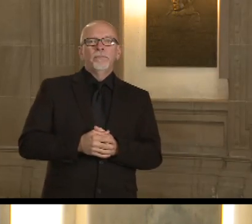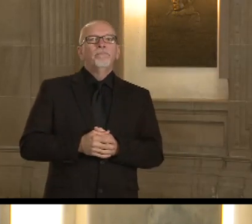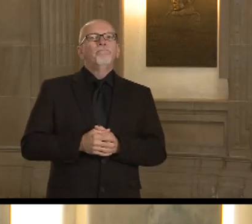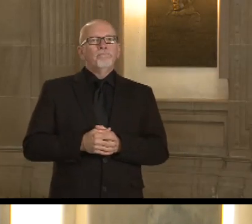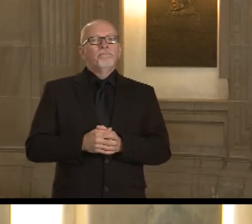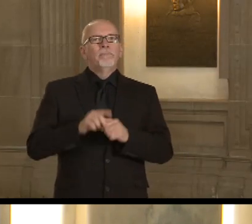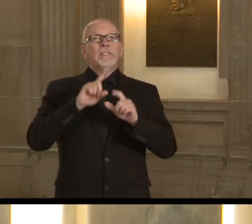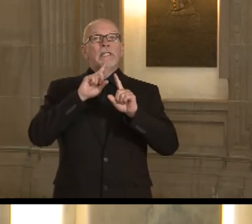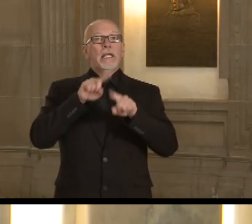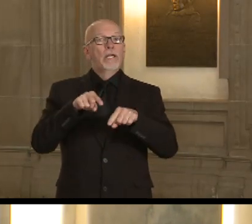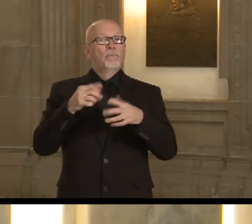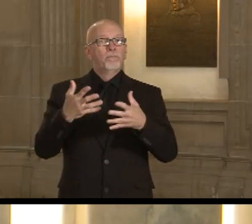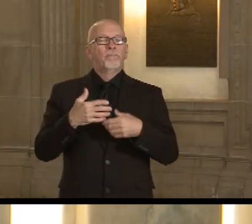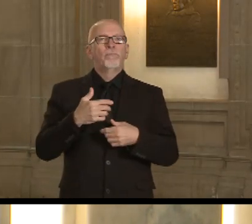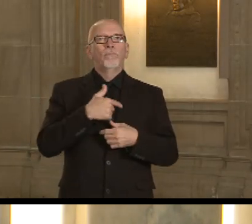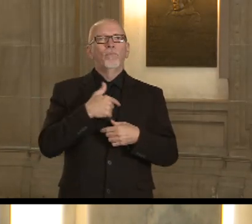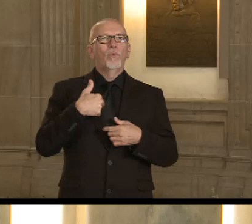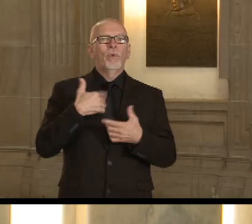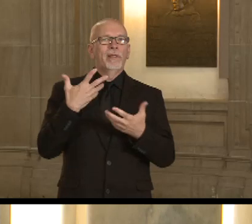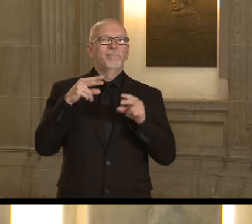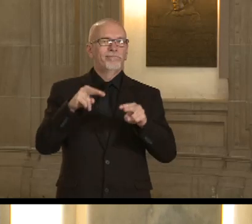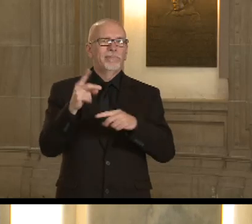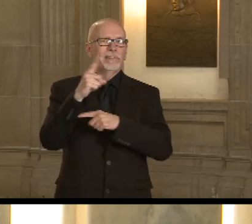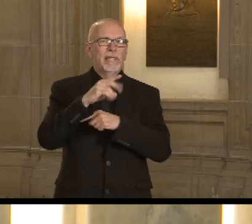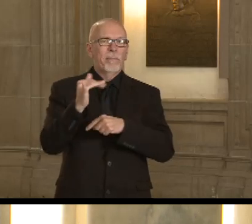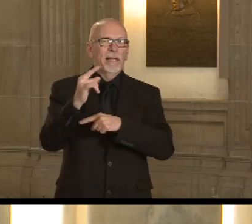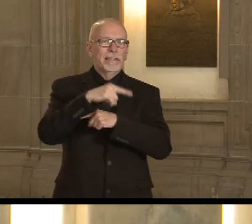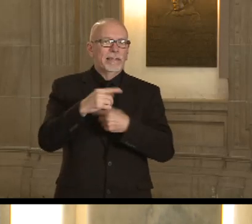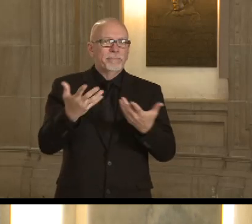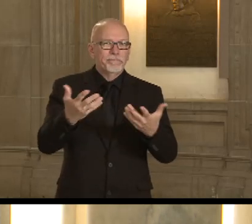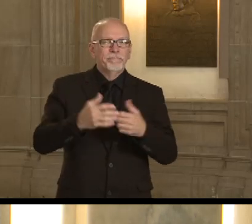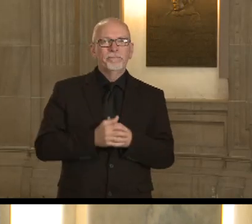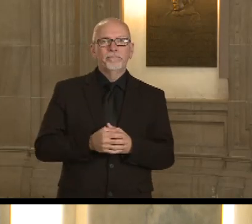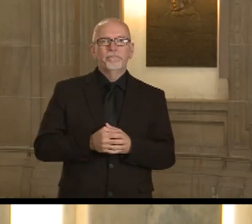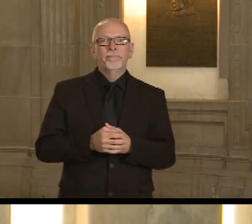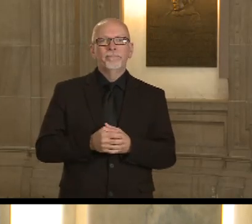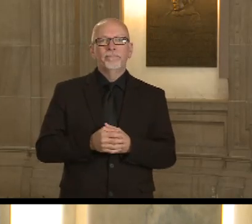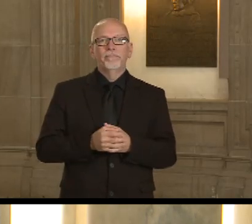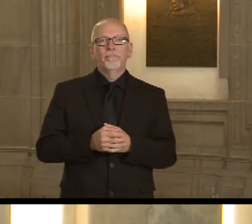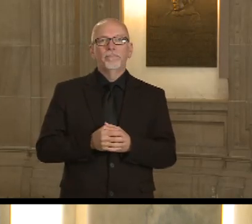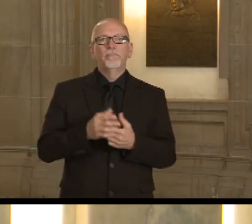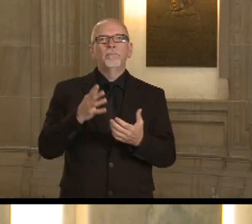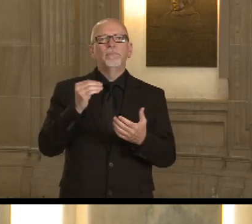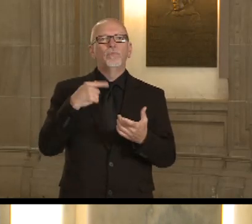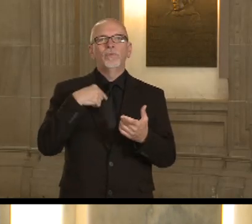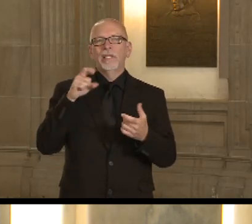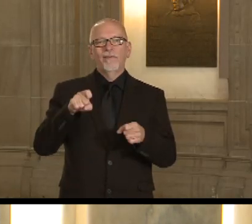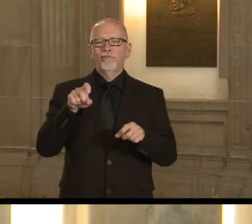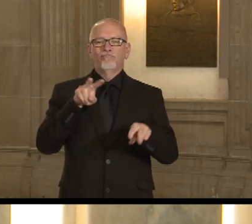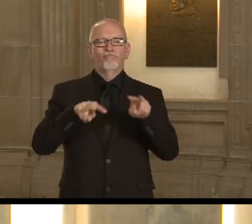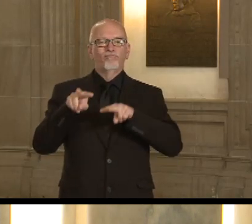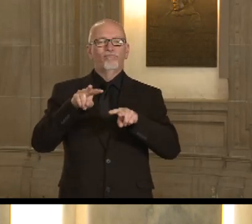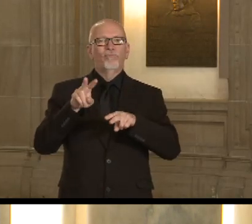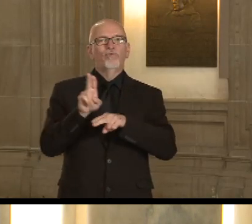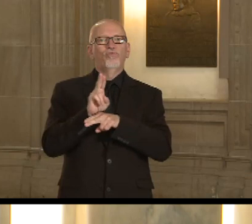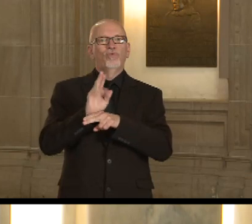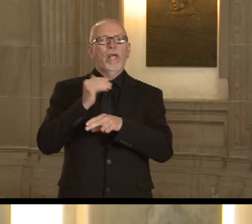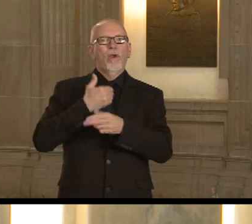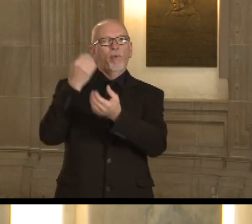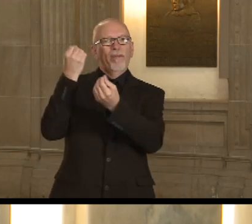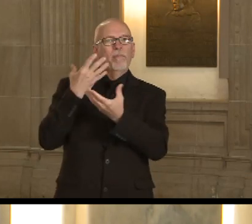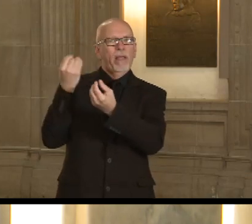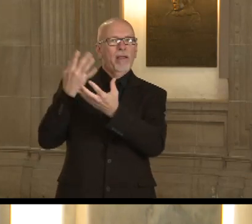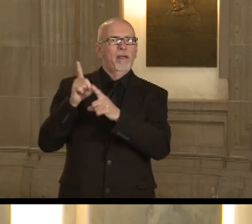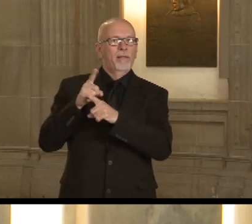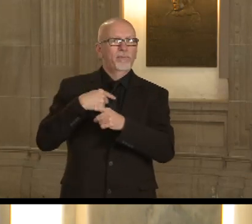The answer is we're taking it day by day and processing intelligence as it comes